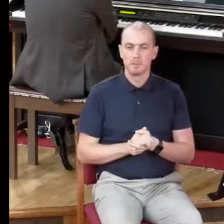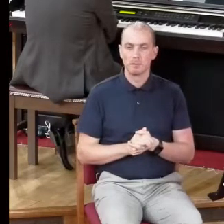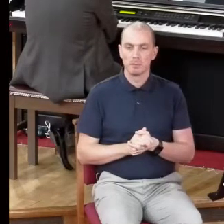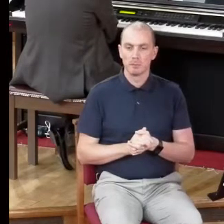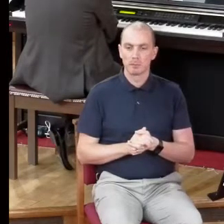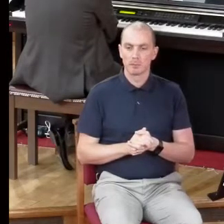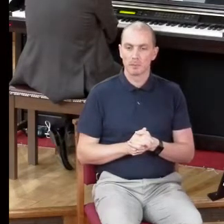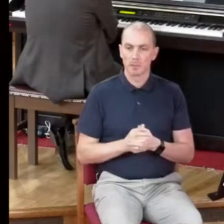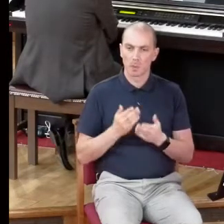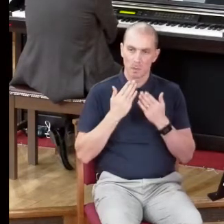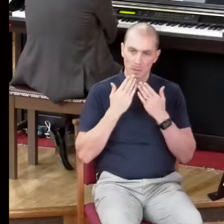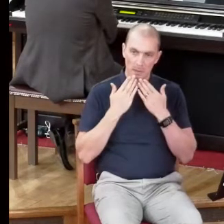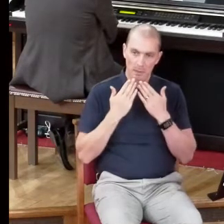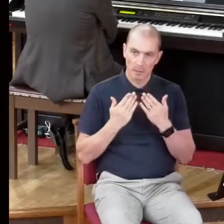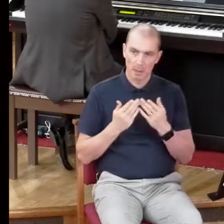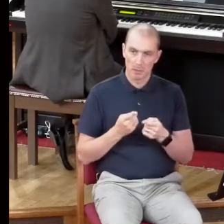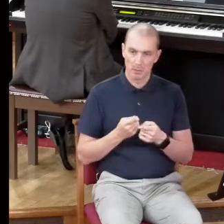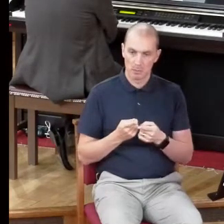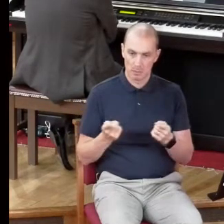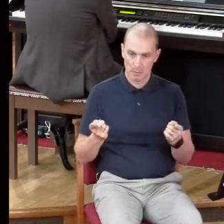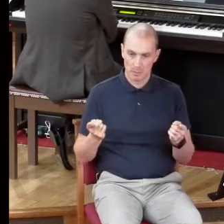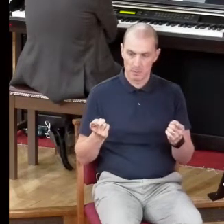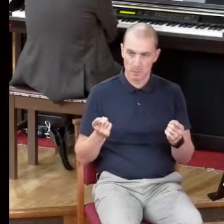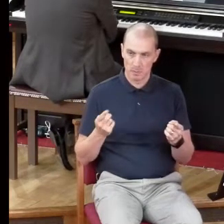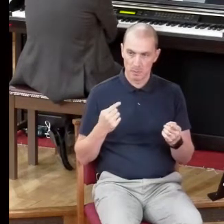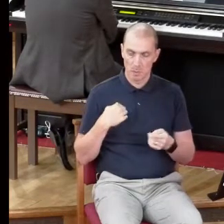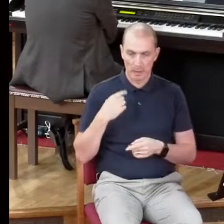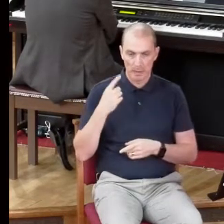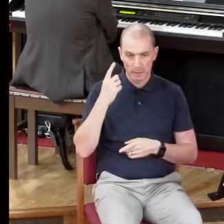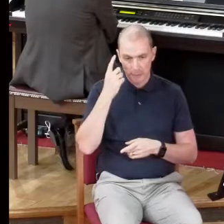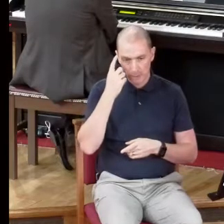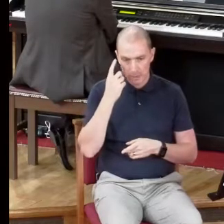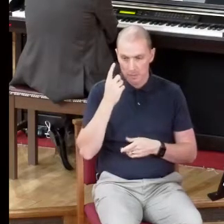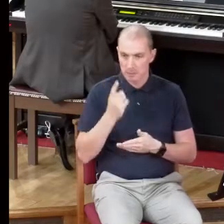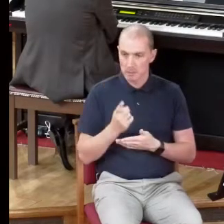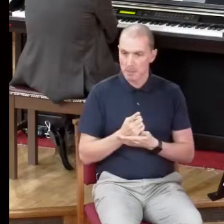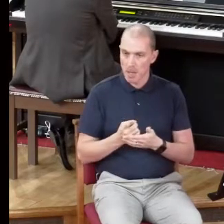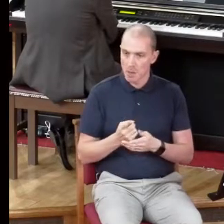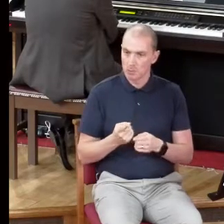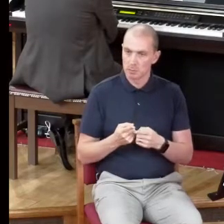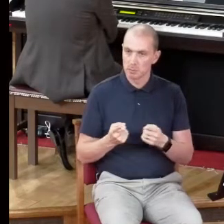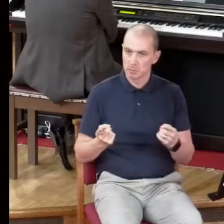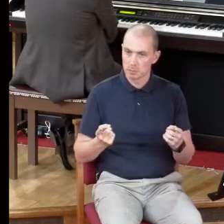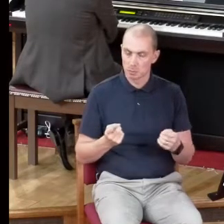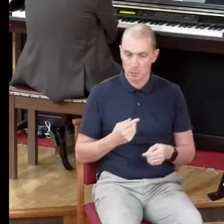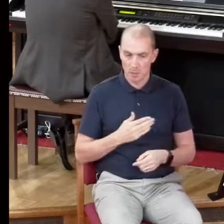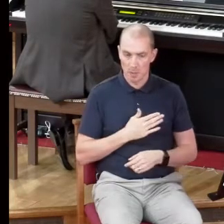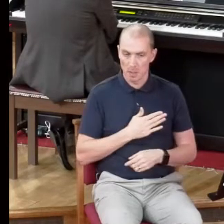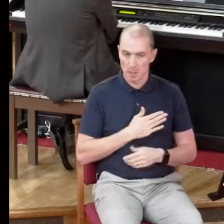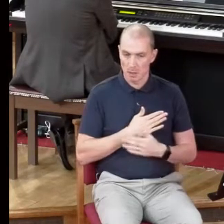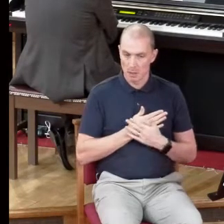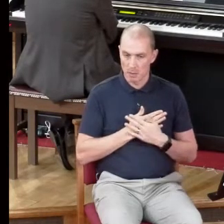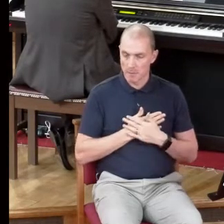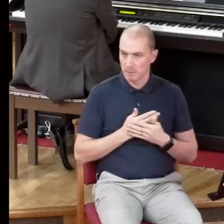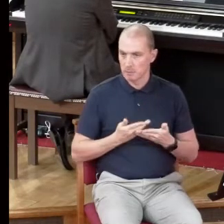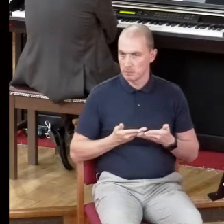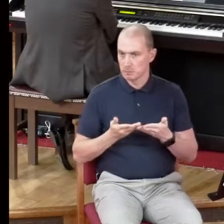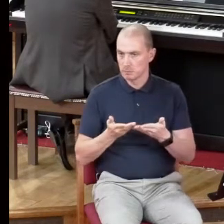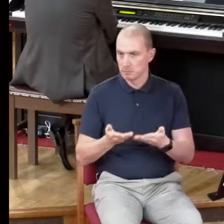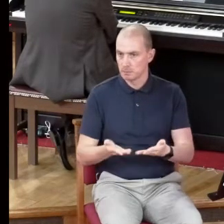and affection. Well, we pray for the church to guard that deposit and to value